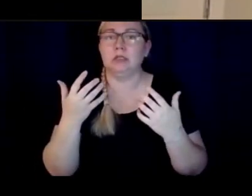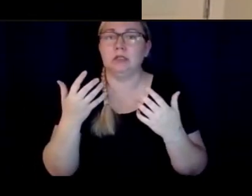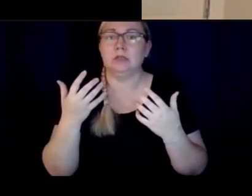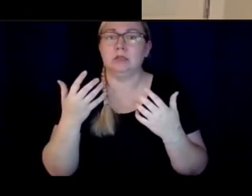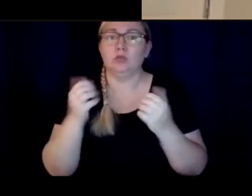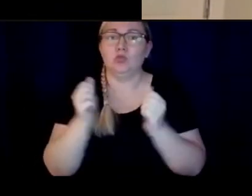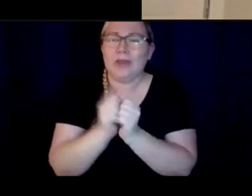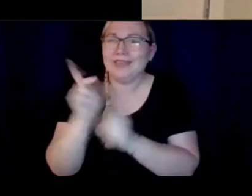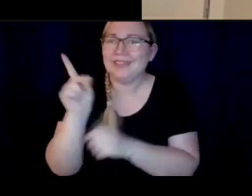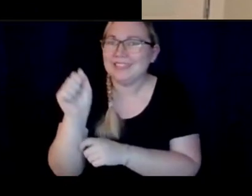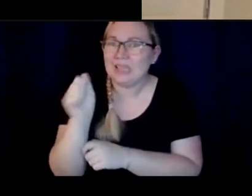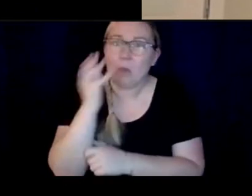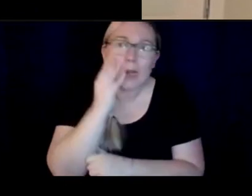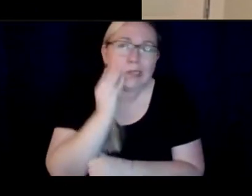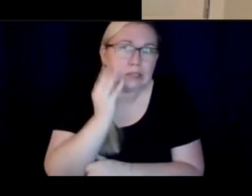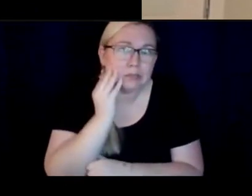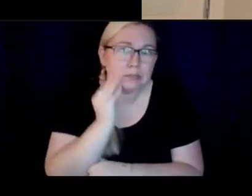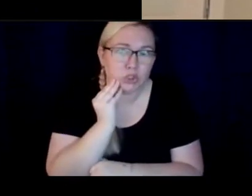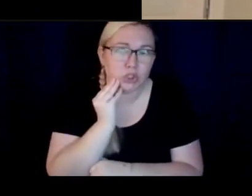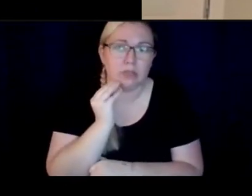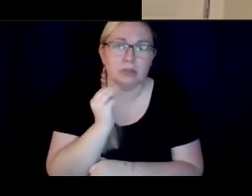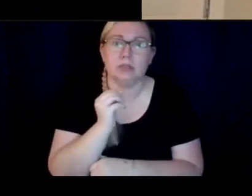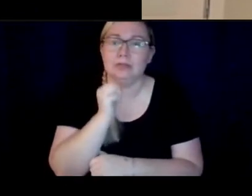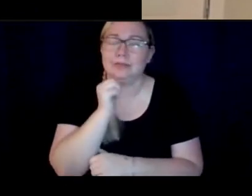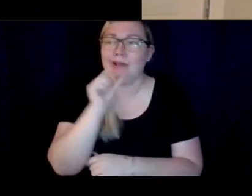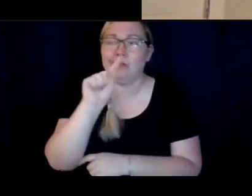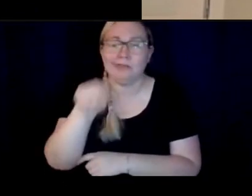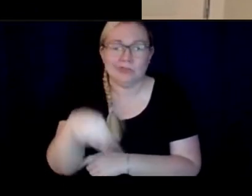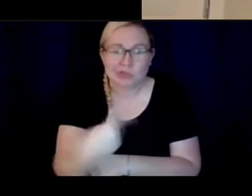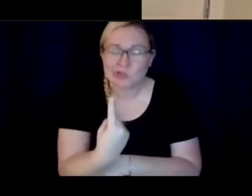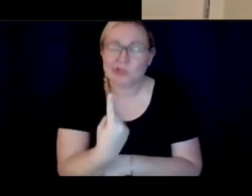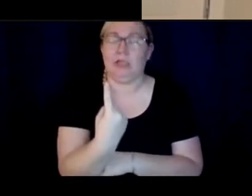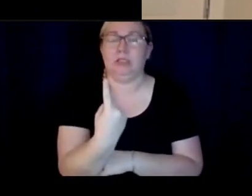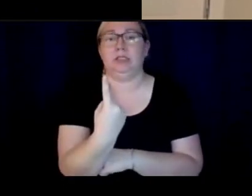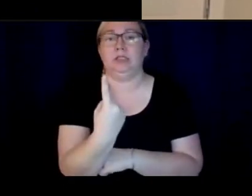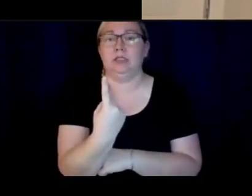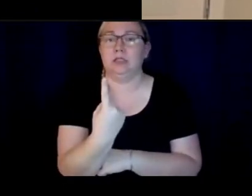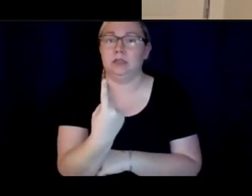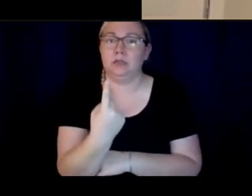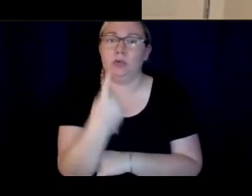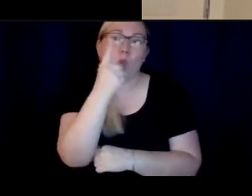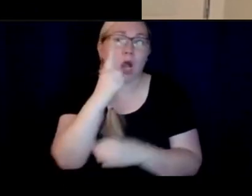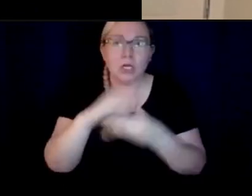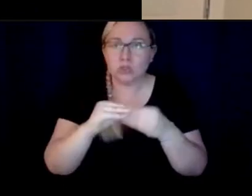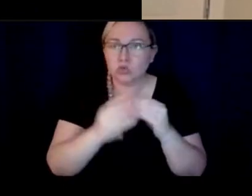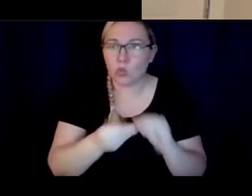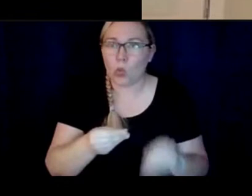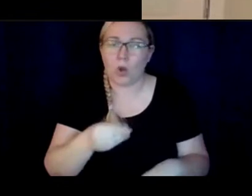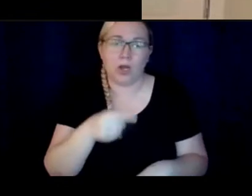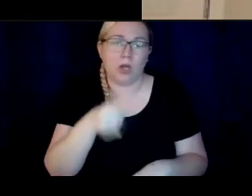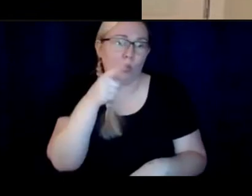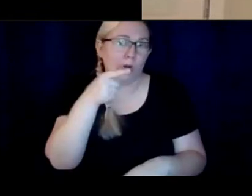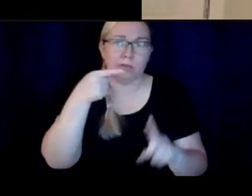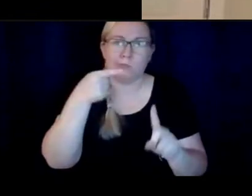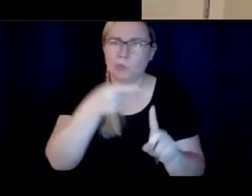experience. Right? There's so much more than just one story or one kind of